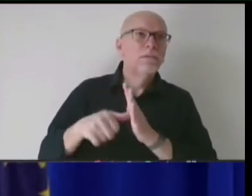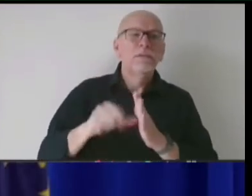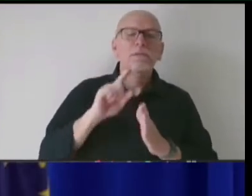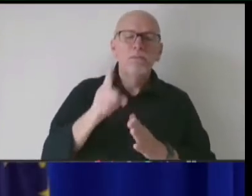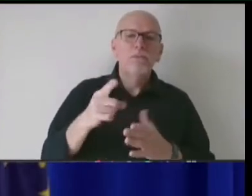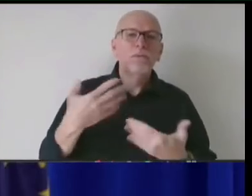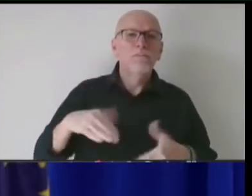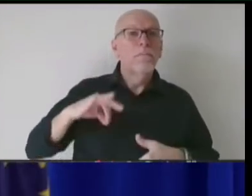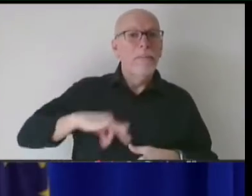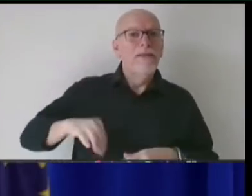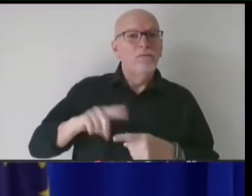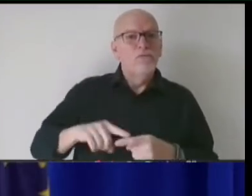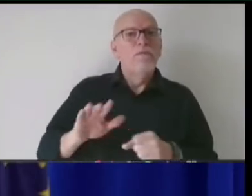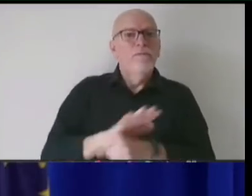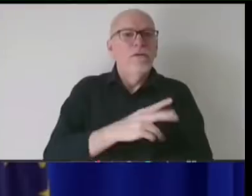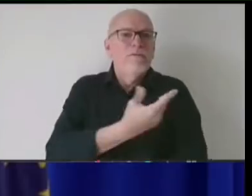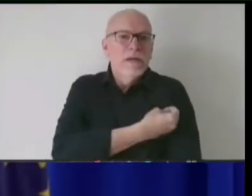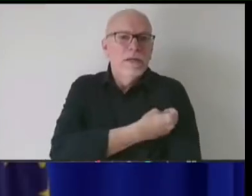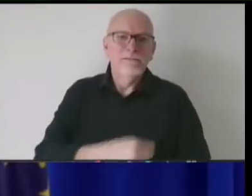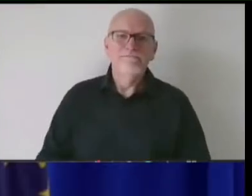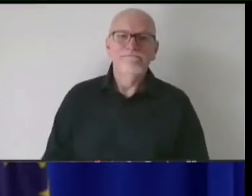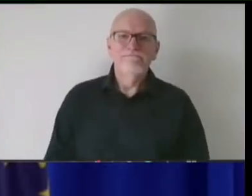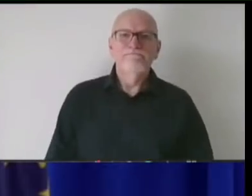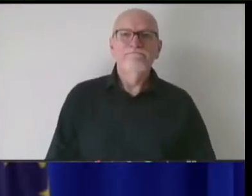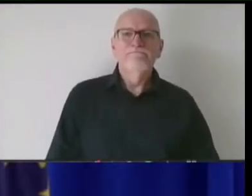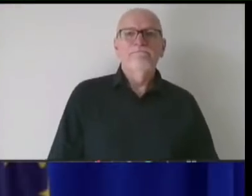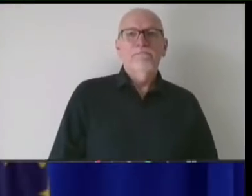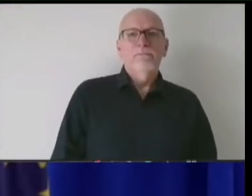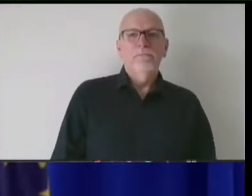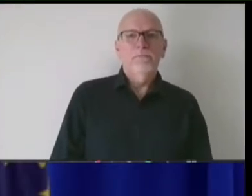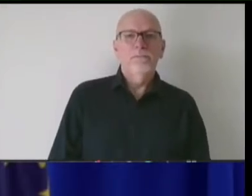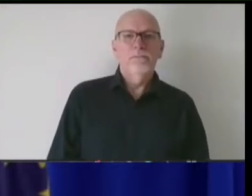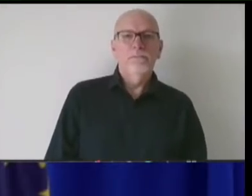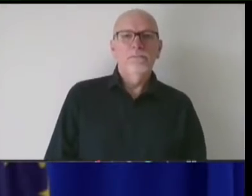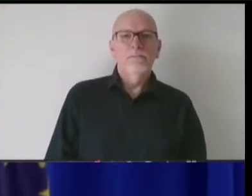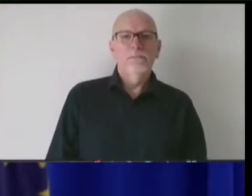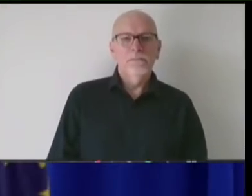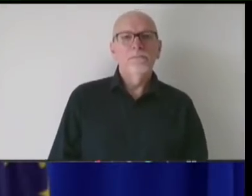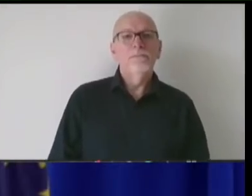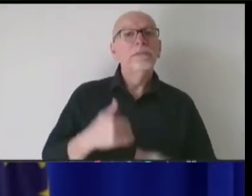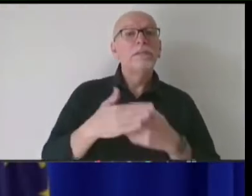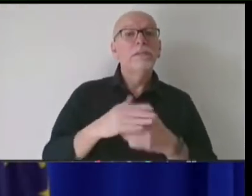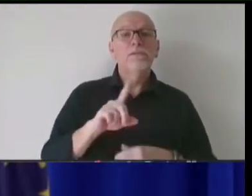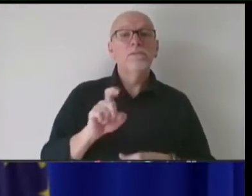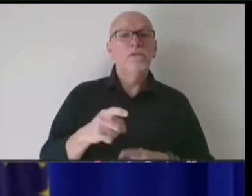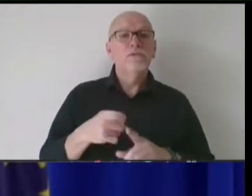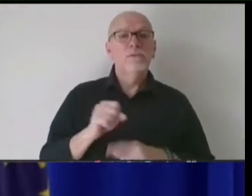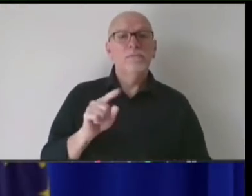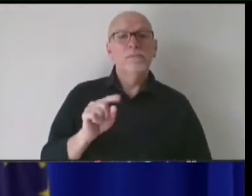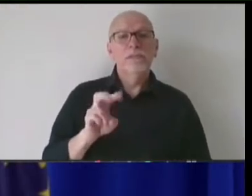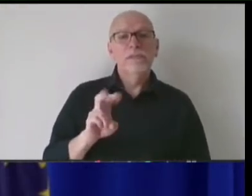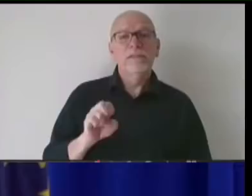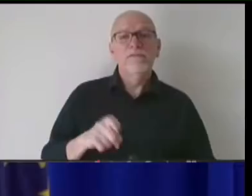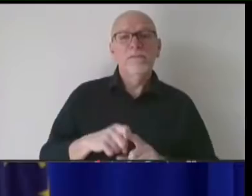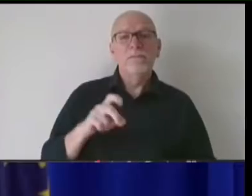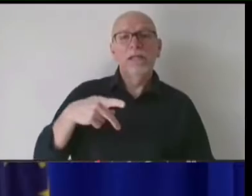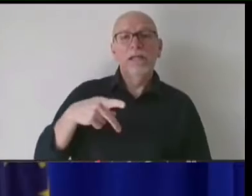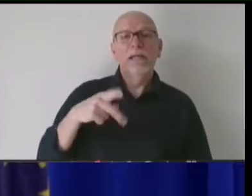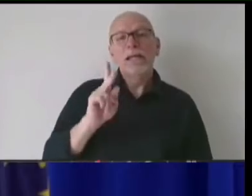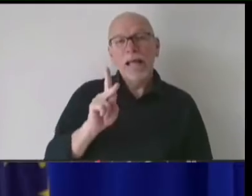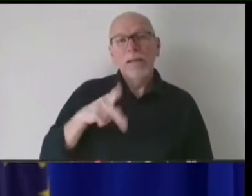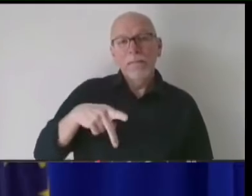vaccinated. Thank you. And our next question is from Steve of KPC Media.